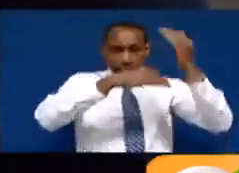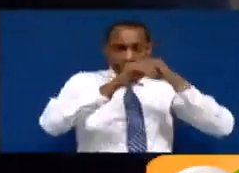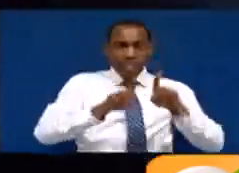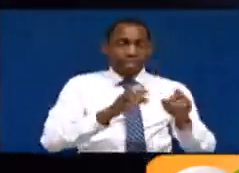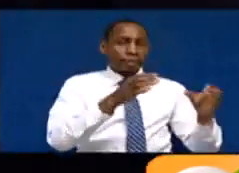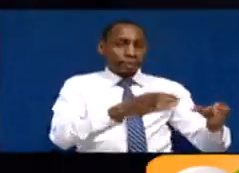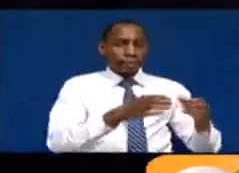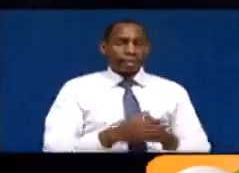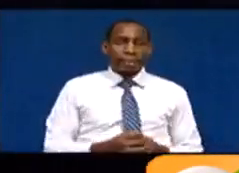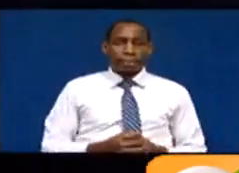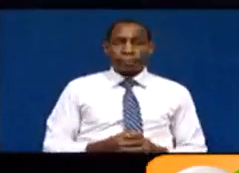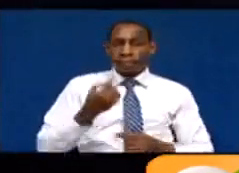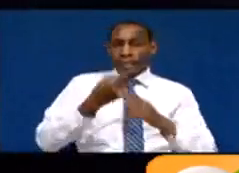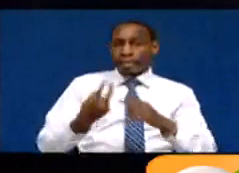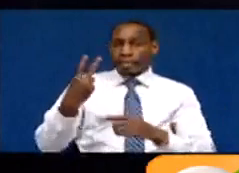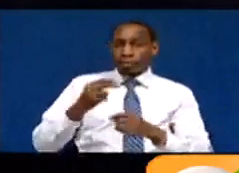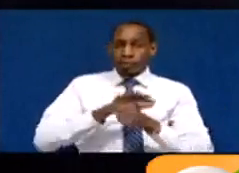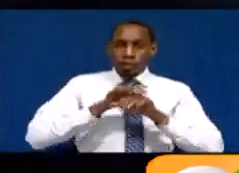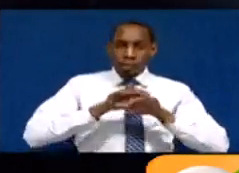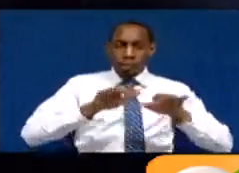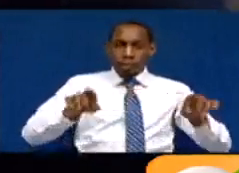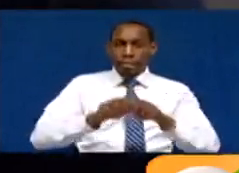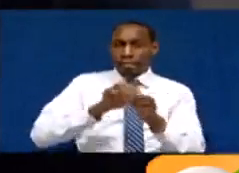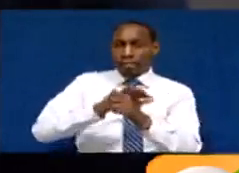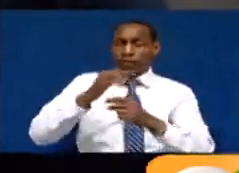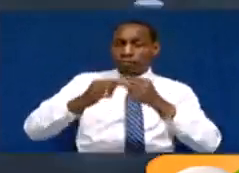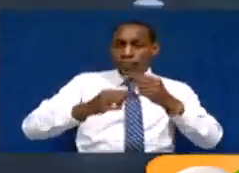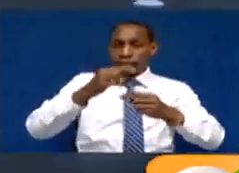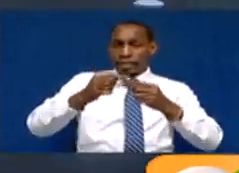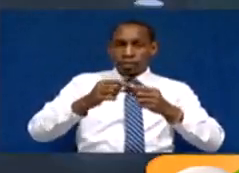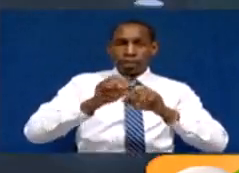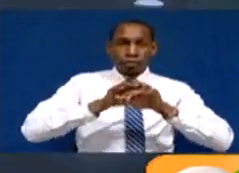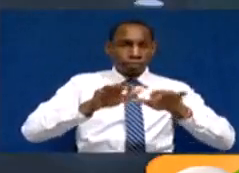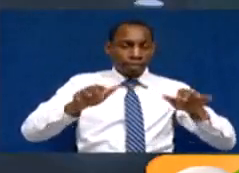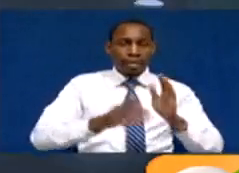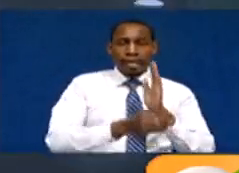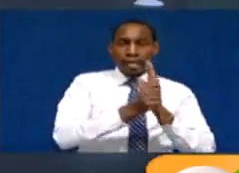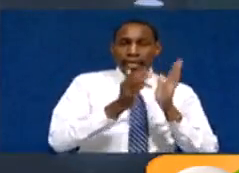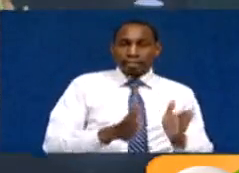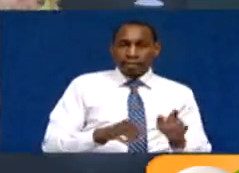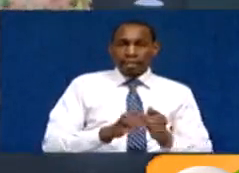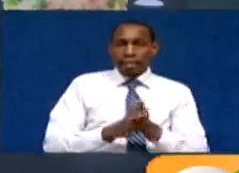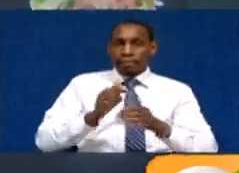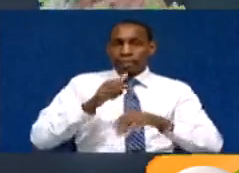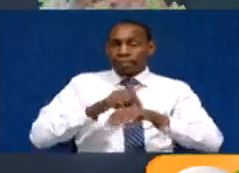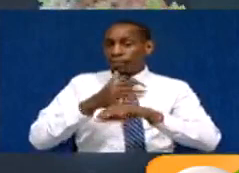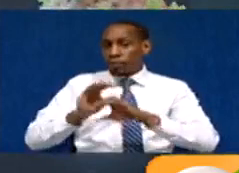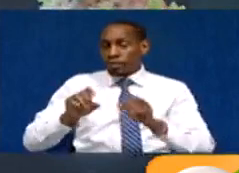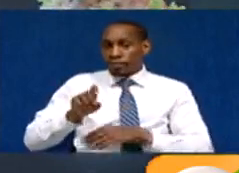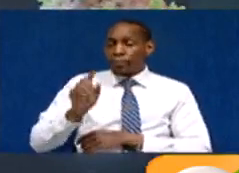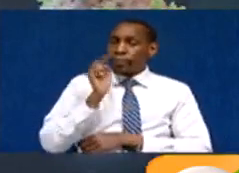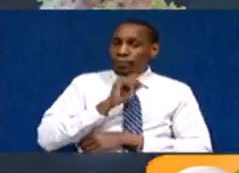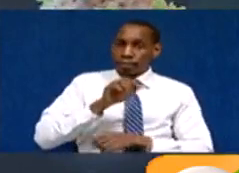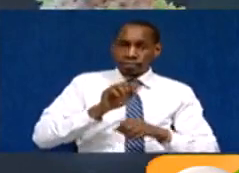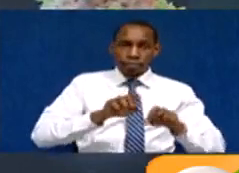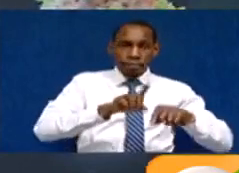companies. 2 years into the pandemic and COVID-19 continues its marathon, scientists racing against further lethal virus